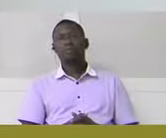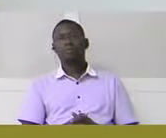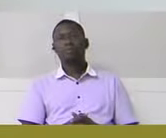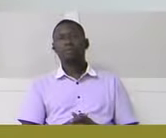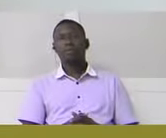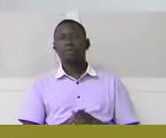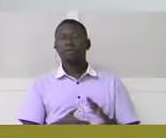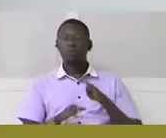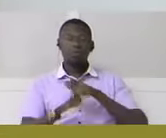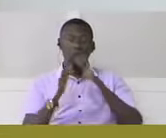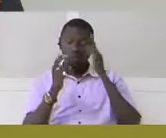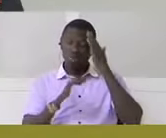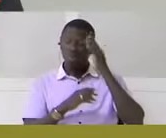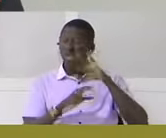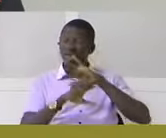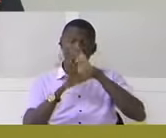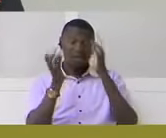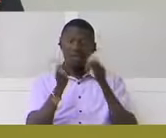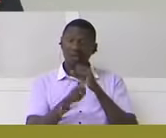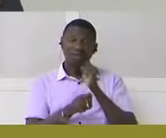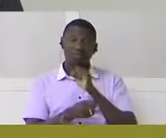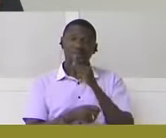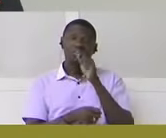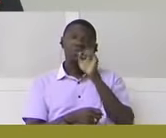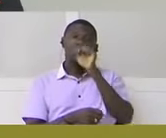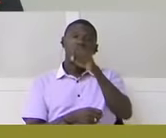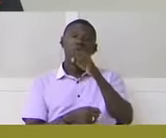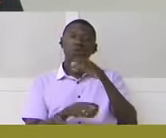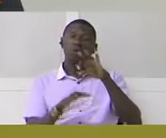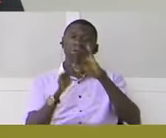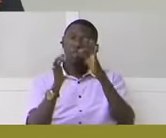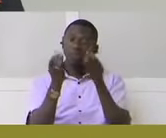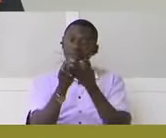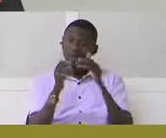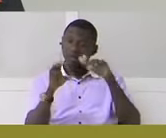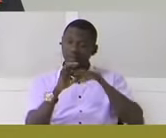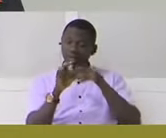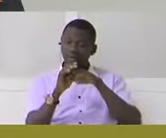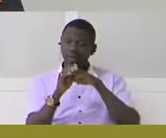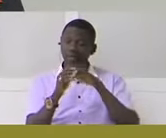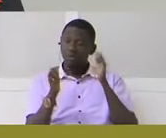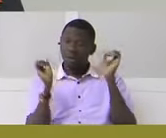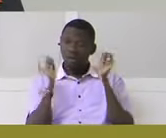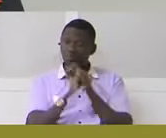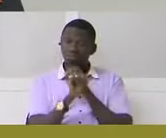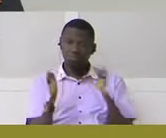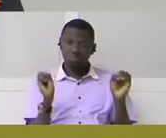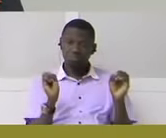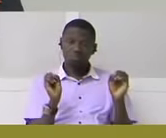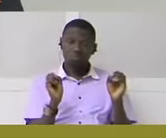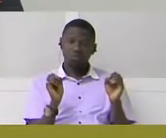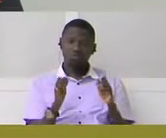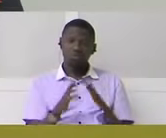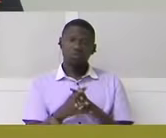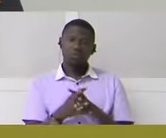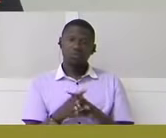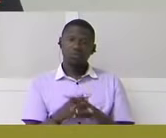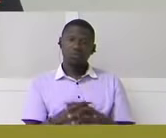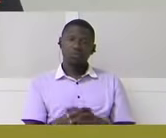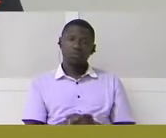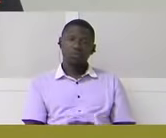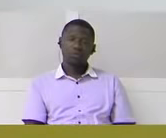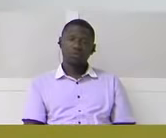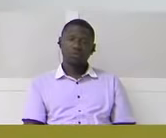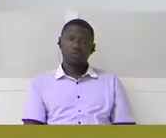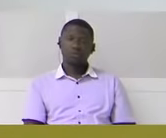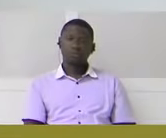don't know of any of your colleagues who were involved with them either? No, ila kafunyo dulu doku nyolu fo lu fanal si